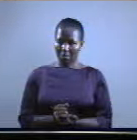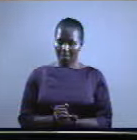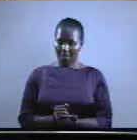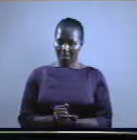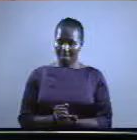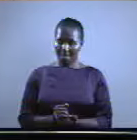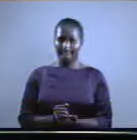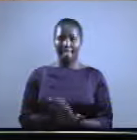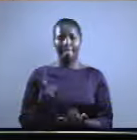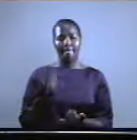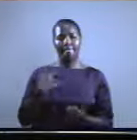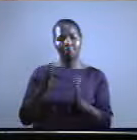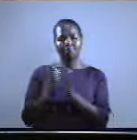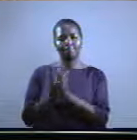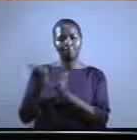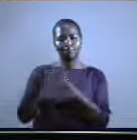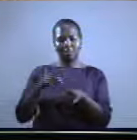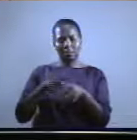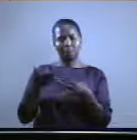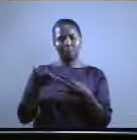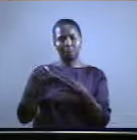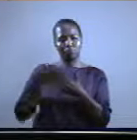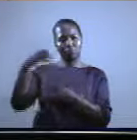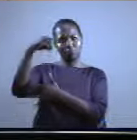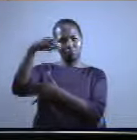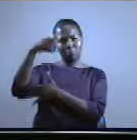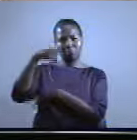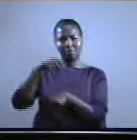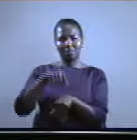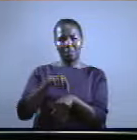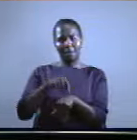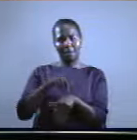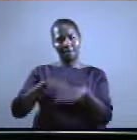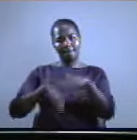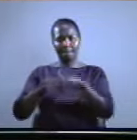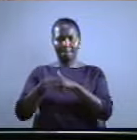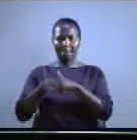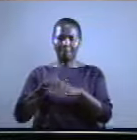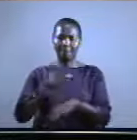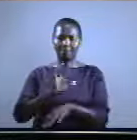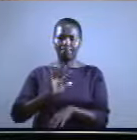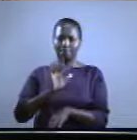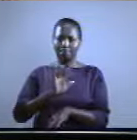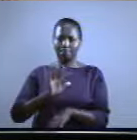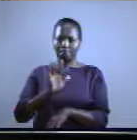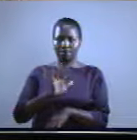A division having been called, the bells will be rung for